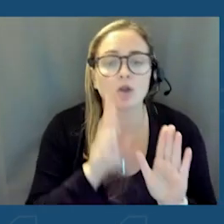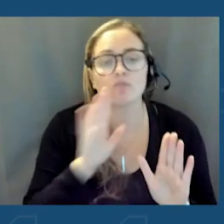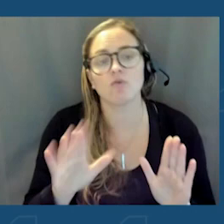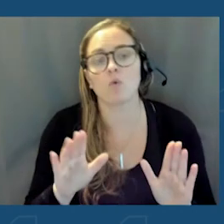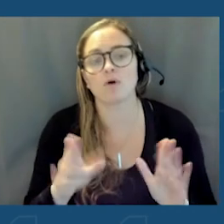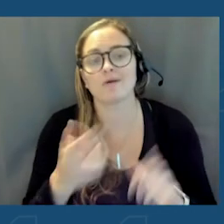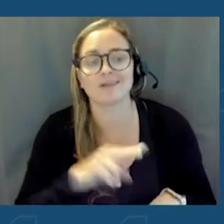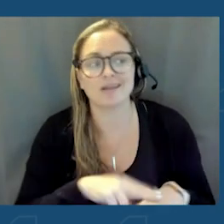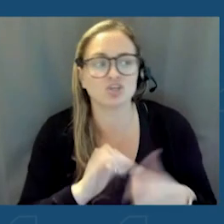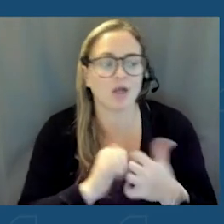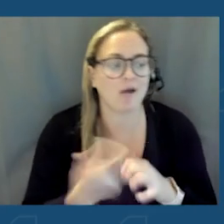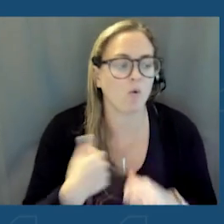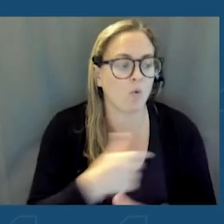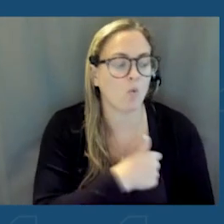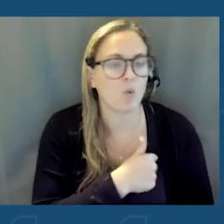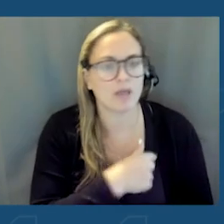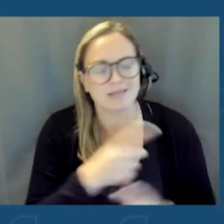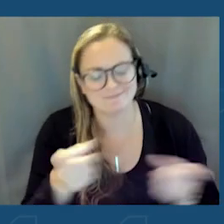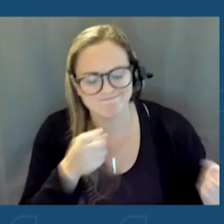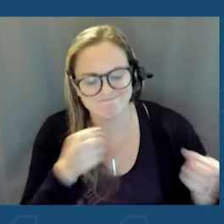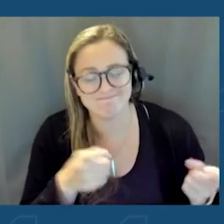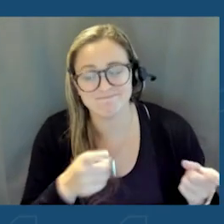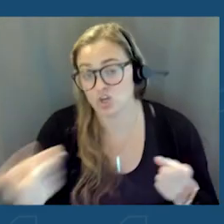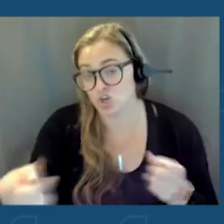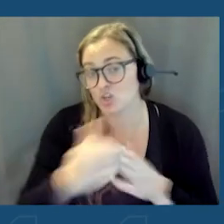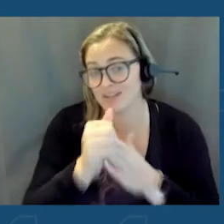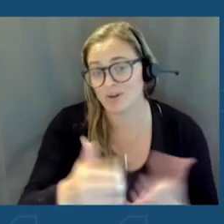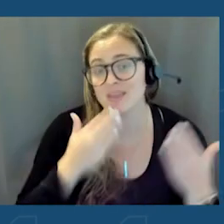deal with the specter of gun violence, and you're the leader. Thank you very much.